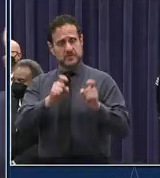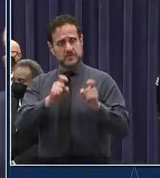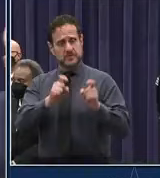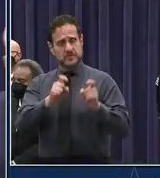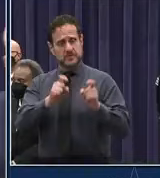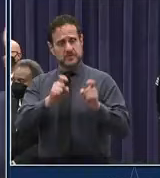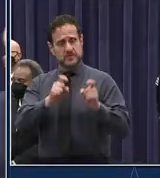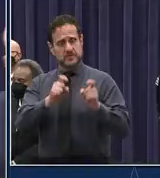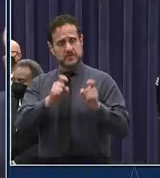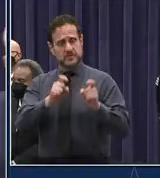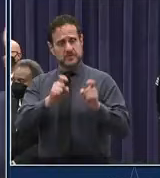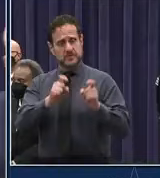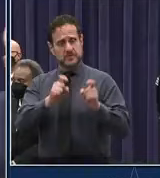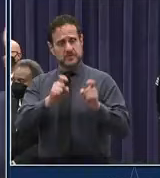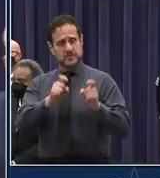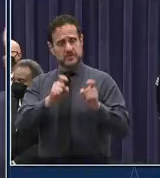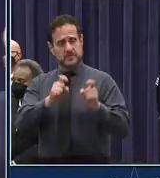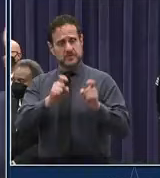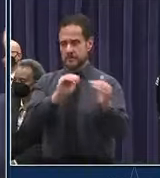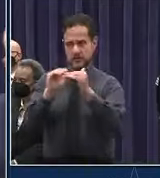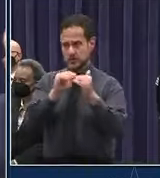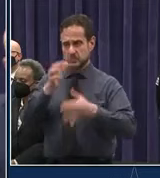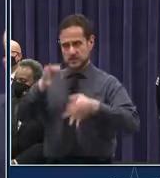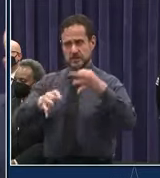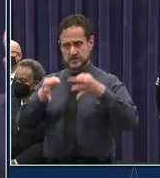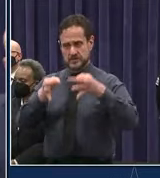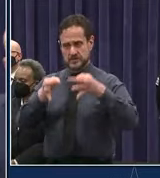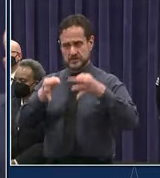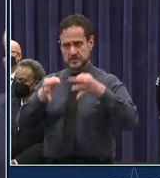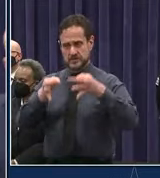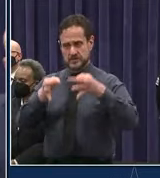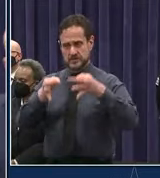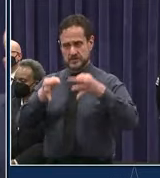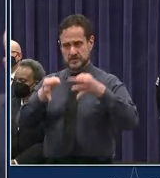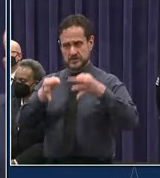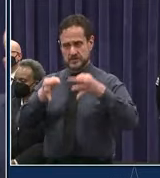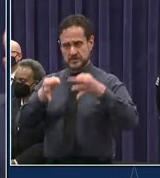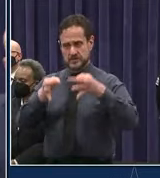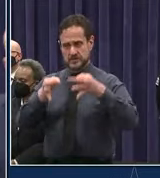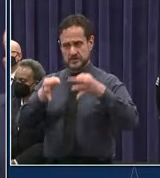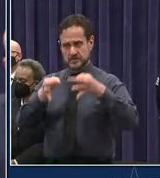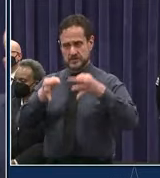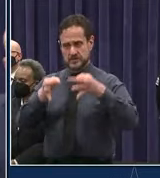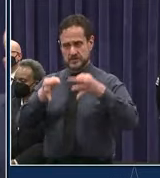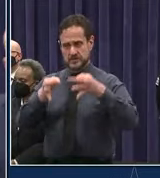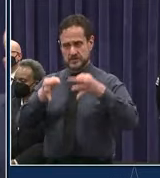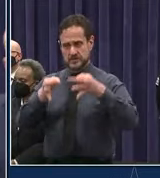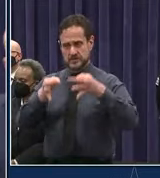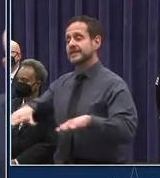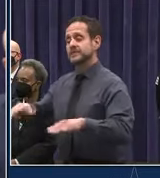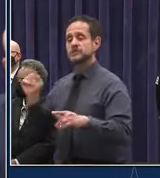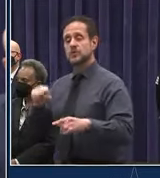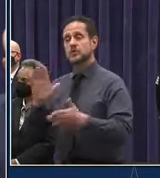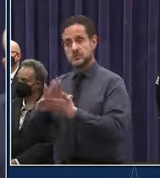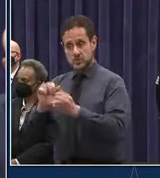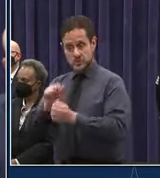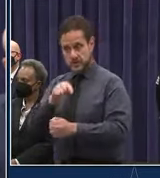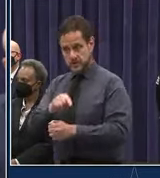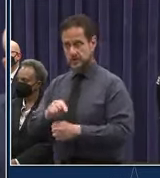But I am committed to getting you justice. To Melissa's classmates at Zapata Academy, we as a